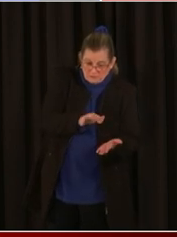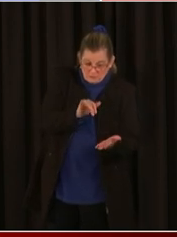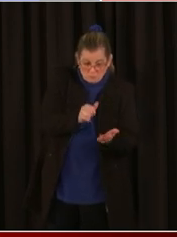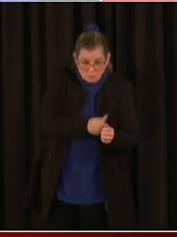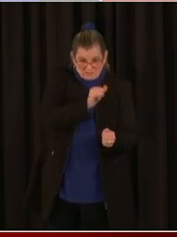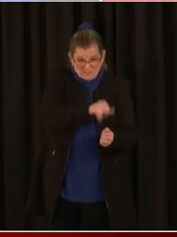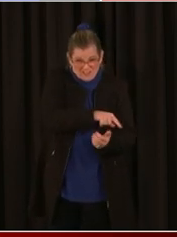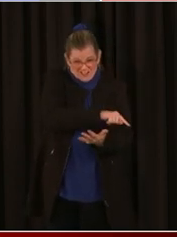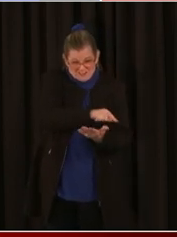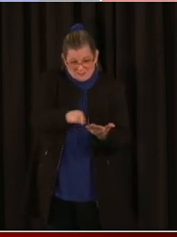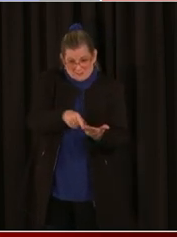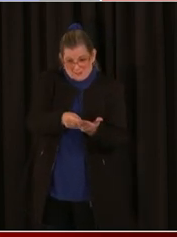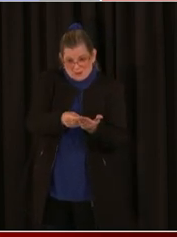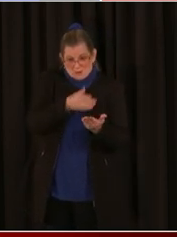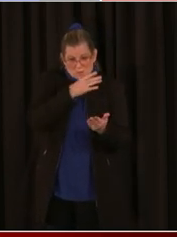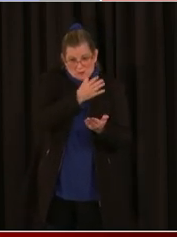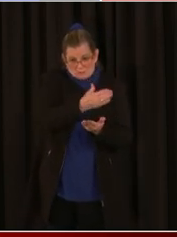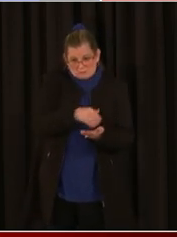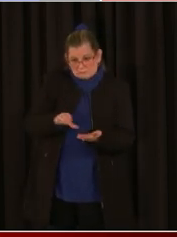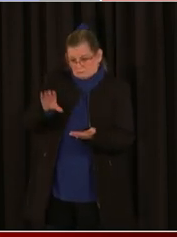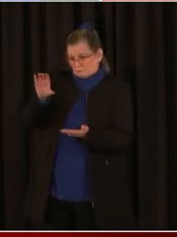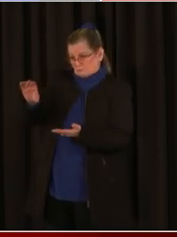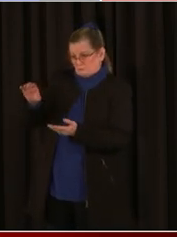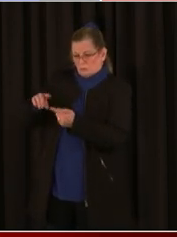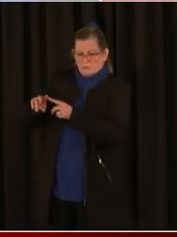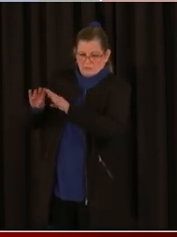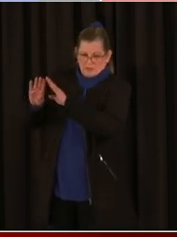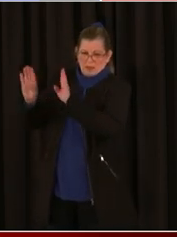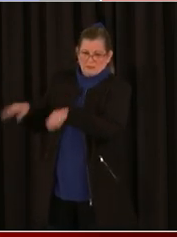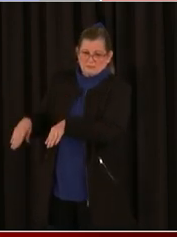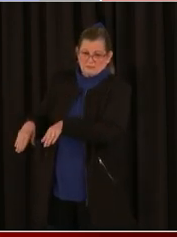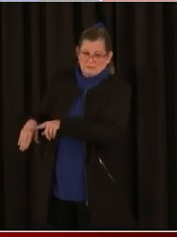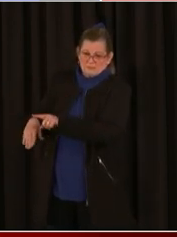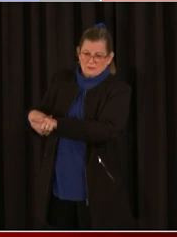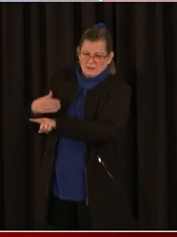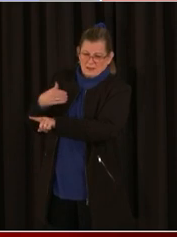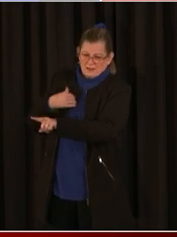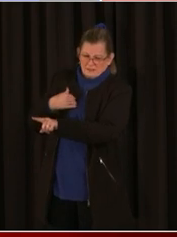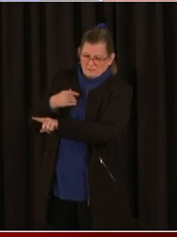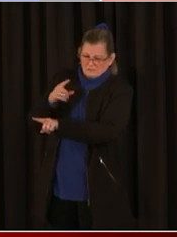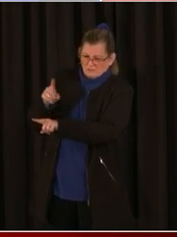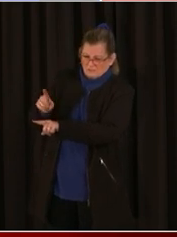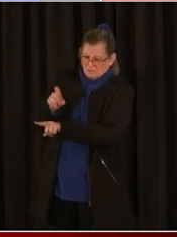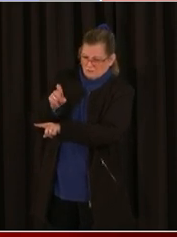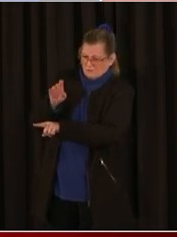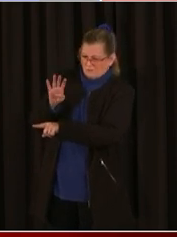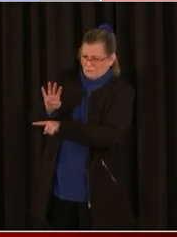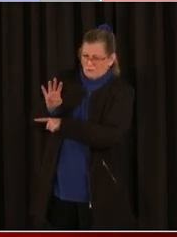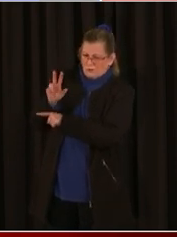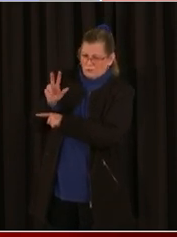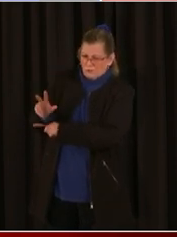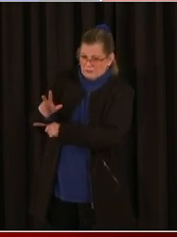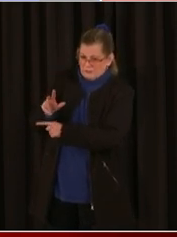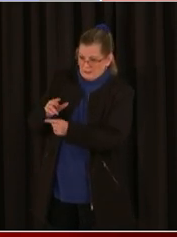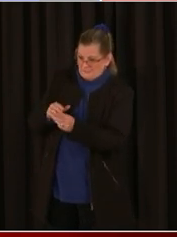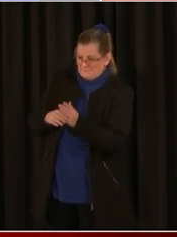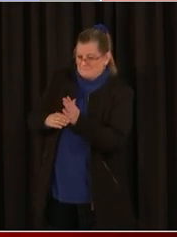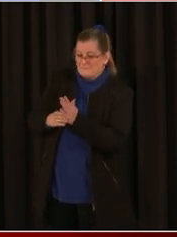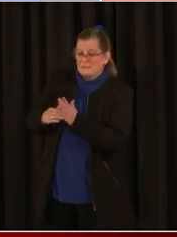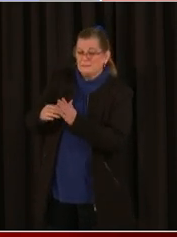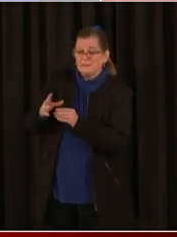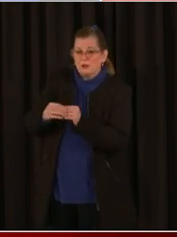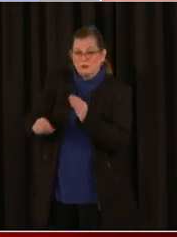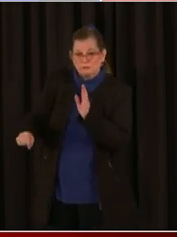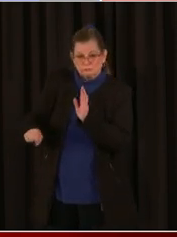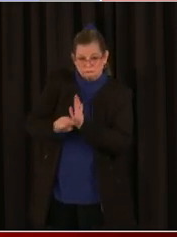infrastructure. It can be used to help cover the $143 million shortfall that still shows in the Chief Financial Officer's revenue